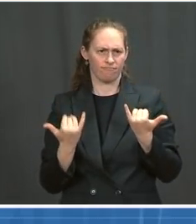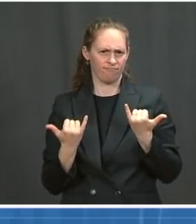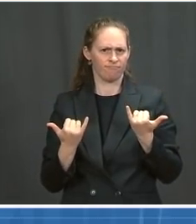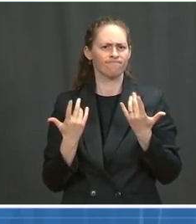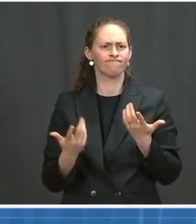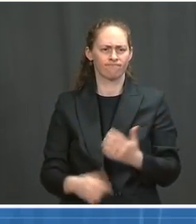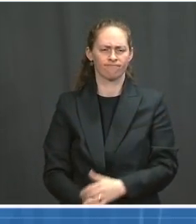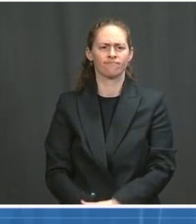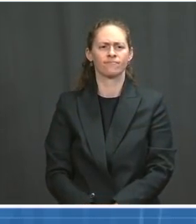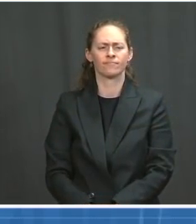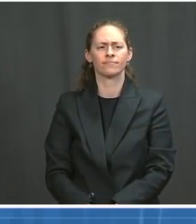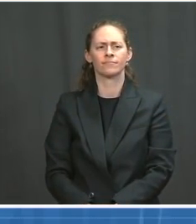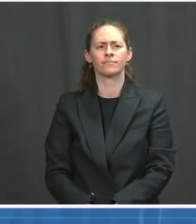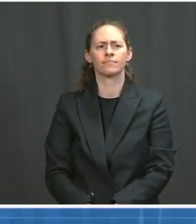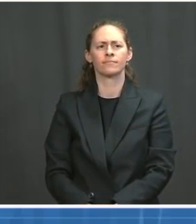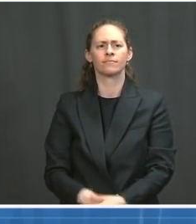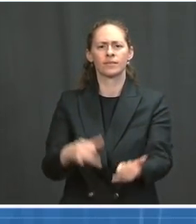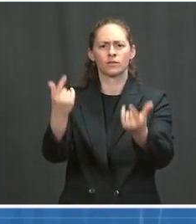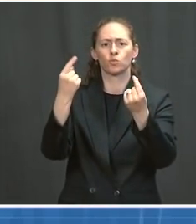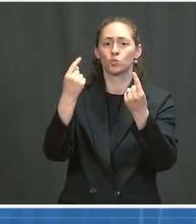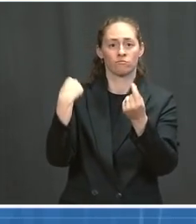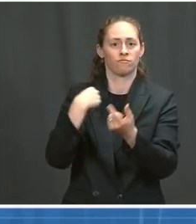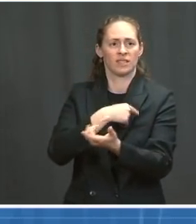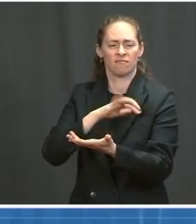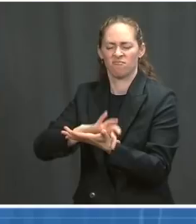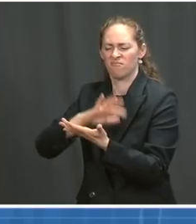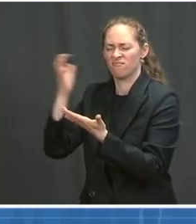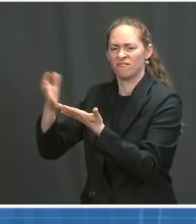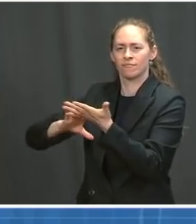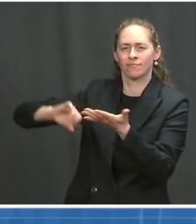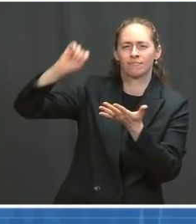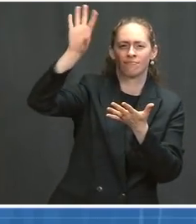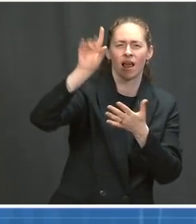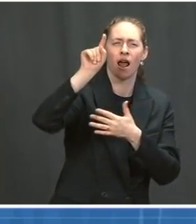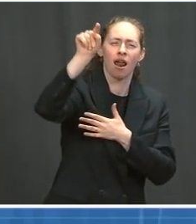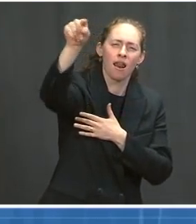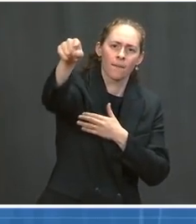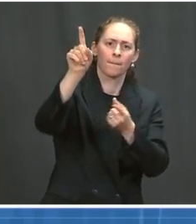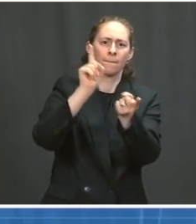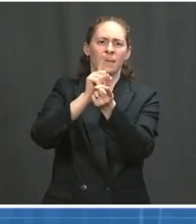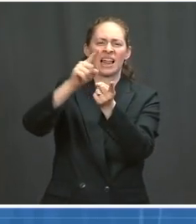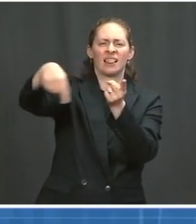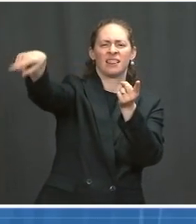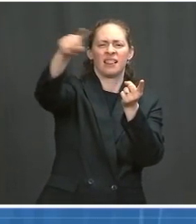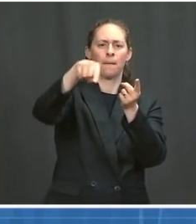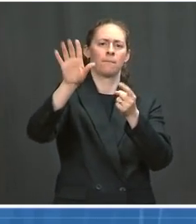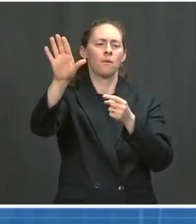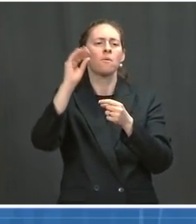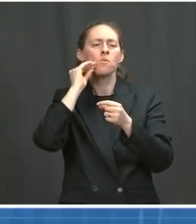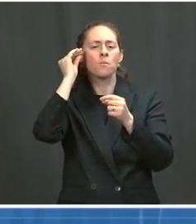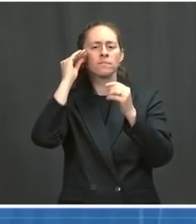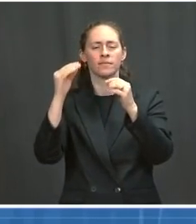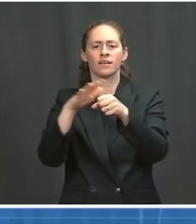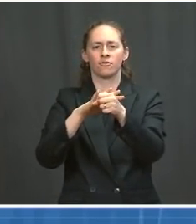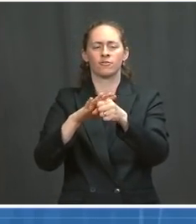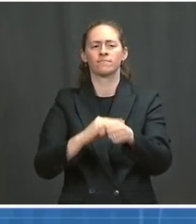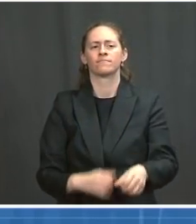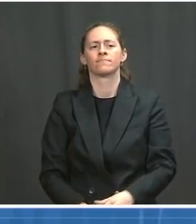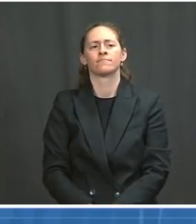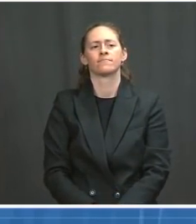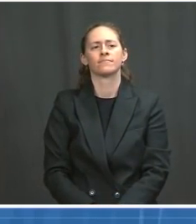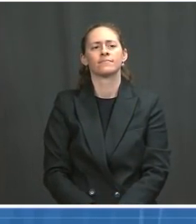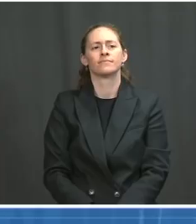and deploying almost $1 billion of American Rescue Plan funding to enhance and expand vaccine access and